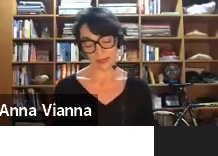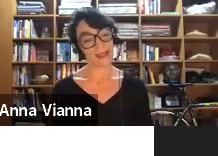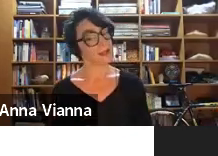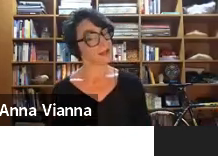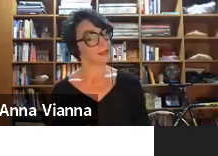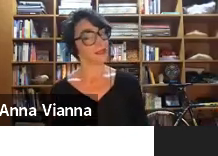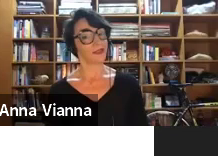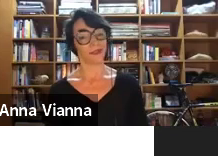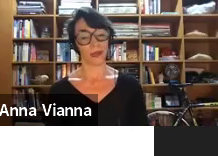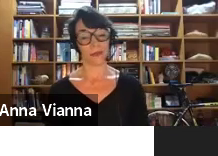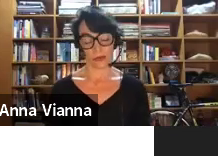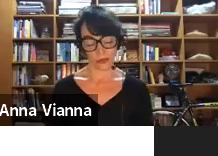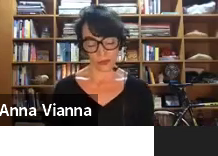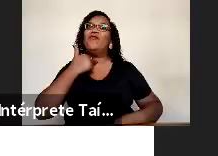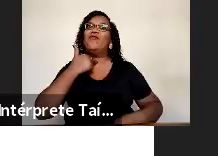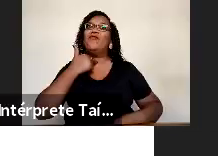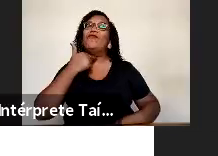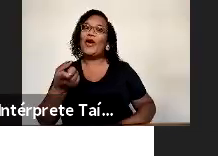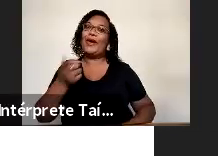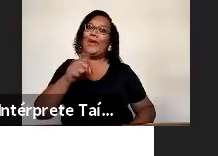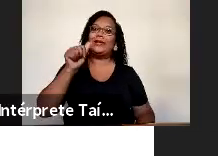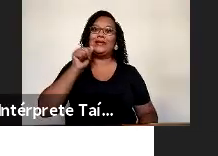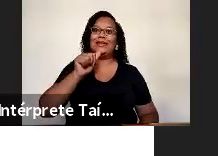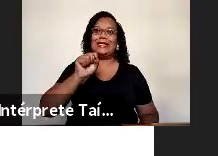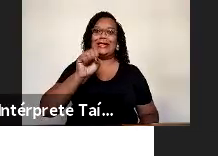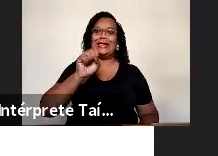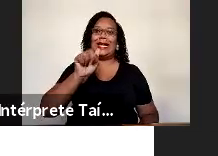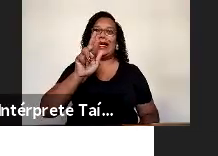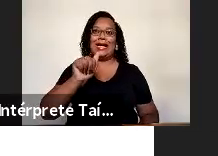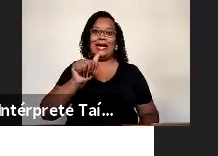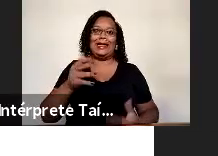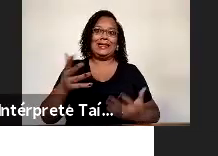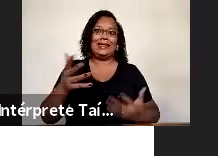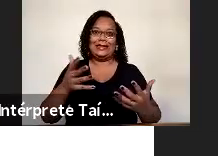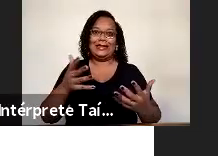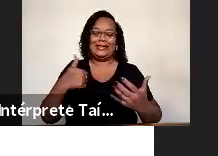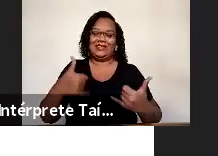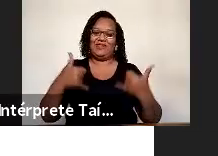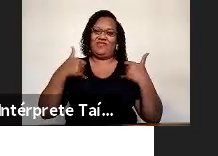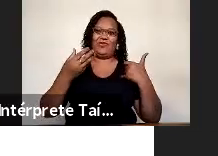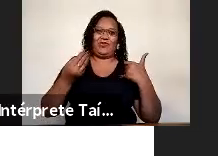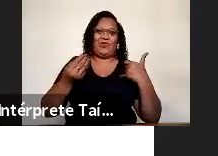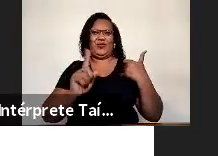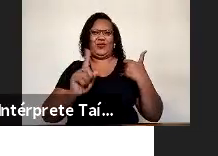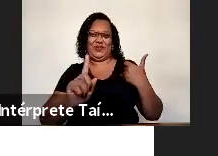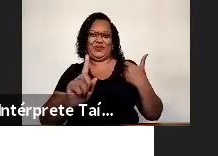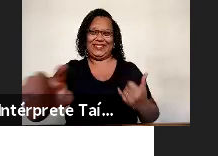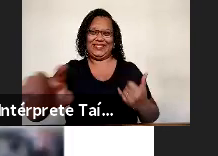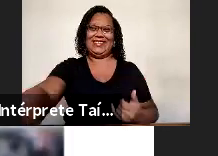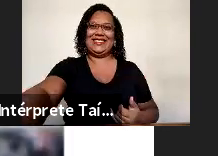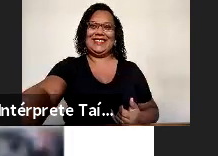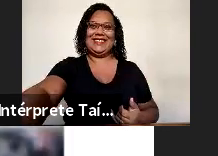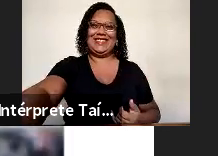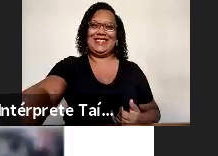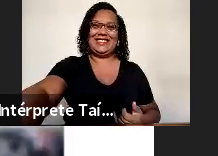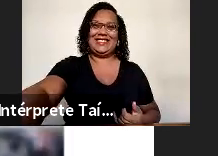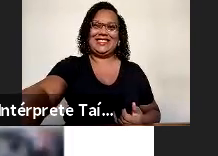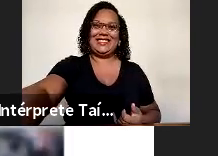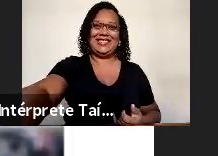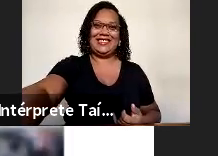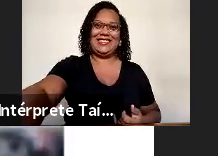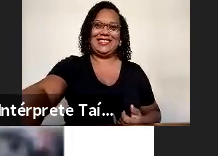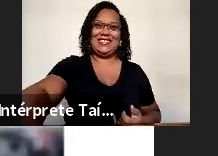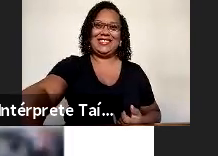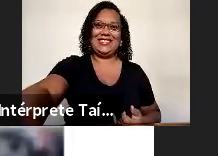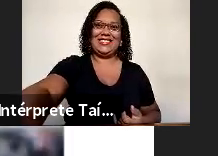voice. That's not my proudest moment, not as an interpreter because I did a good job, but because I don't like her. And